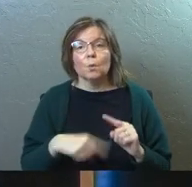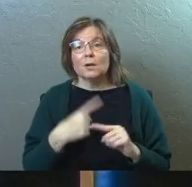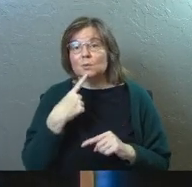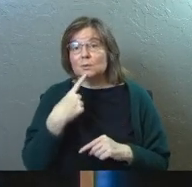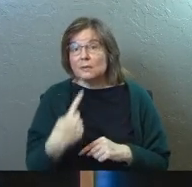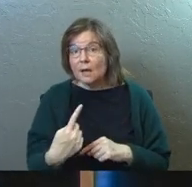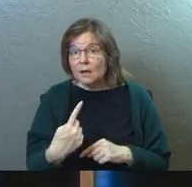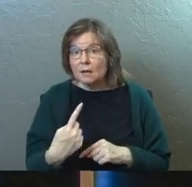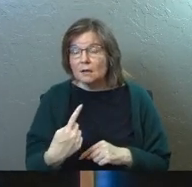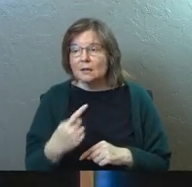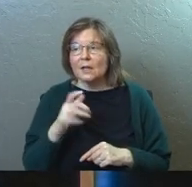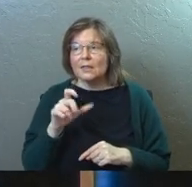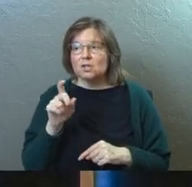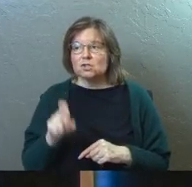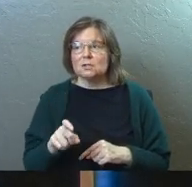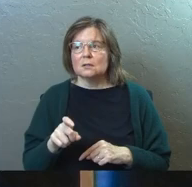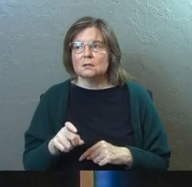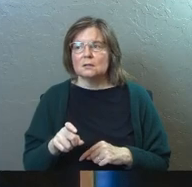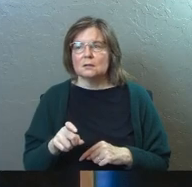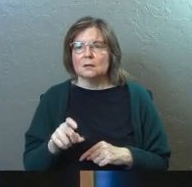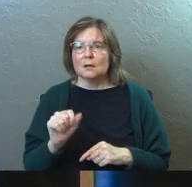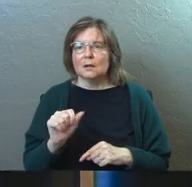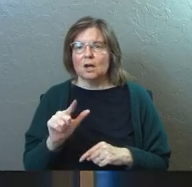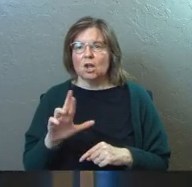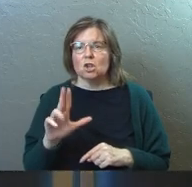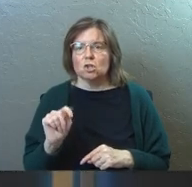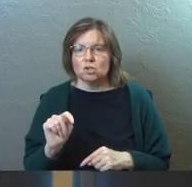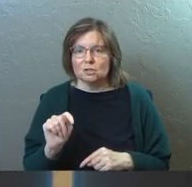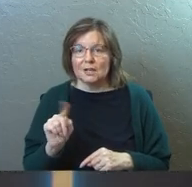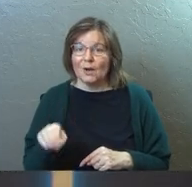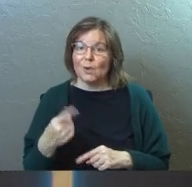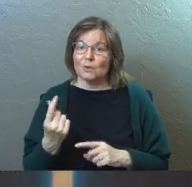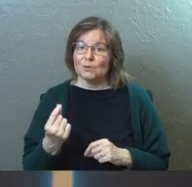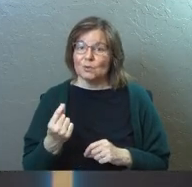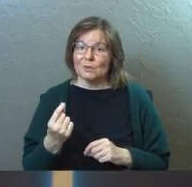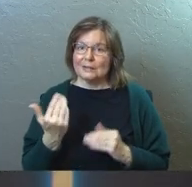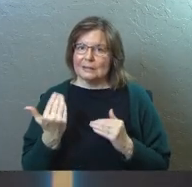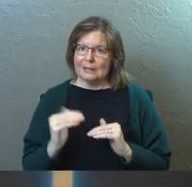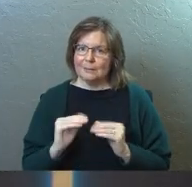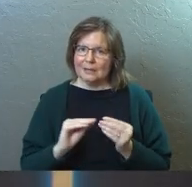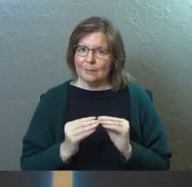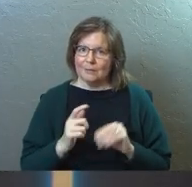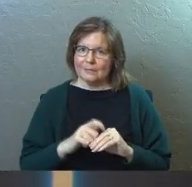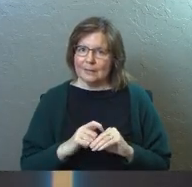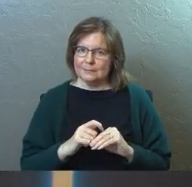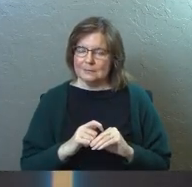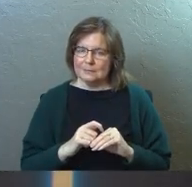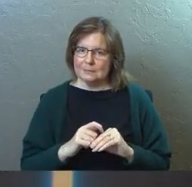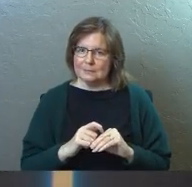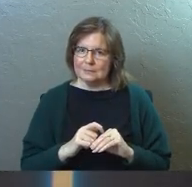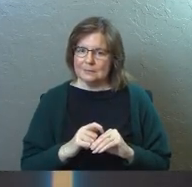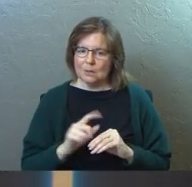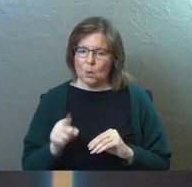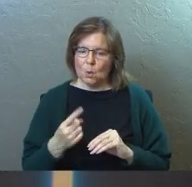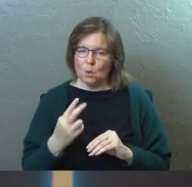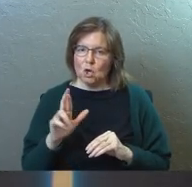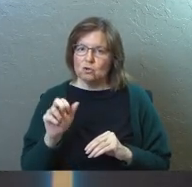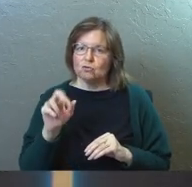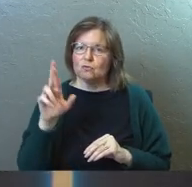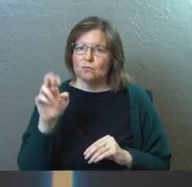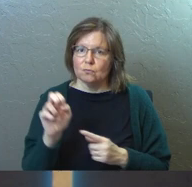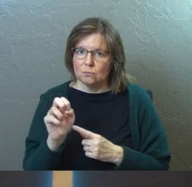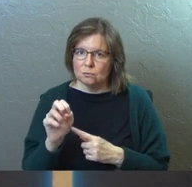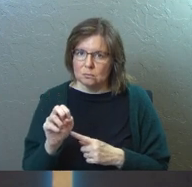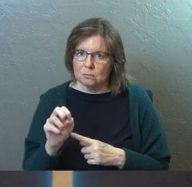you say it, that should be an alert. I can only do this so often. And I should only do this so